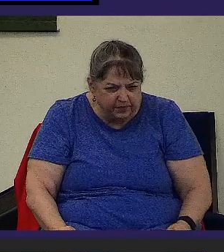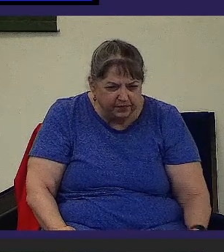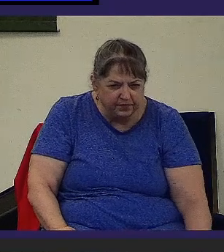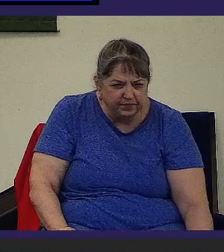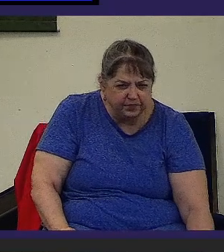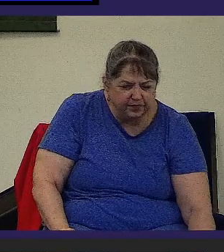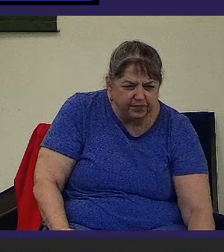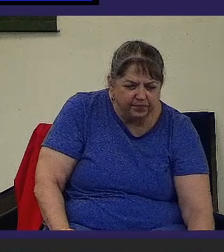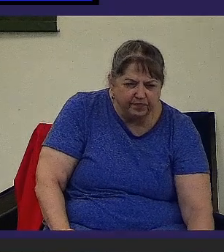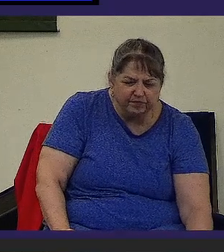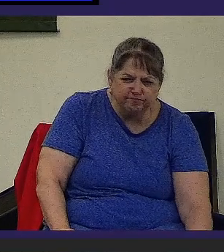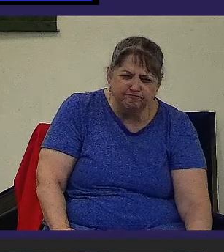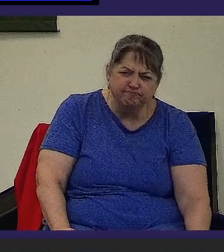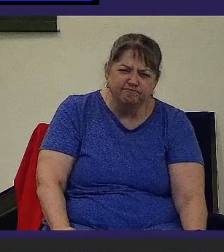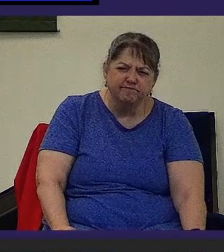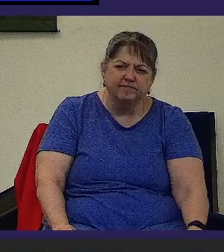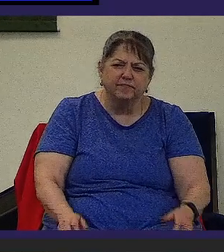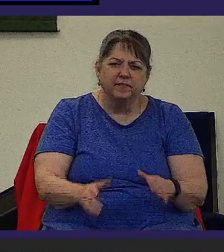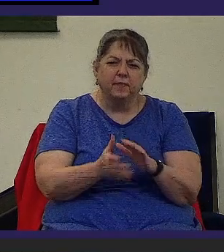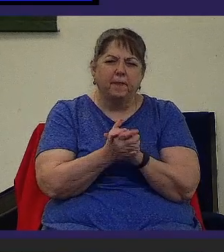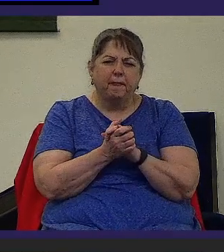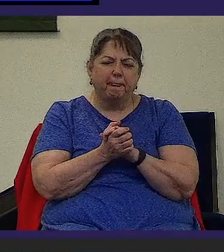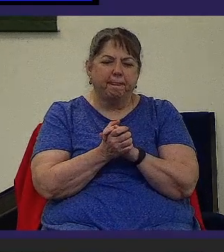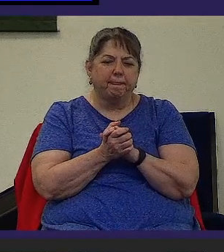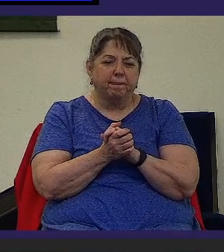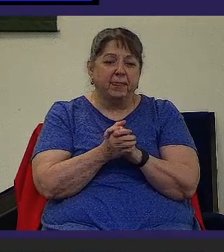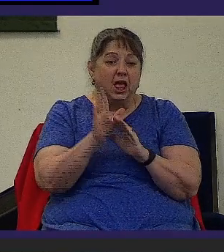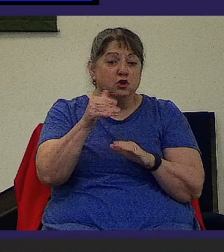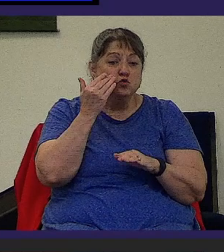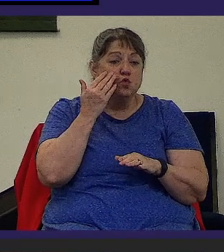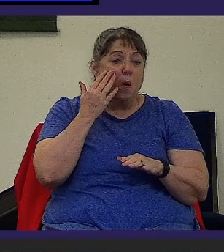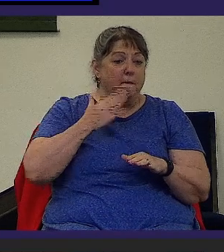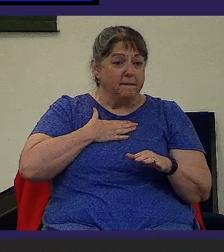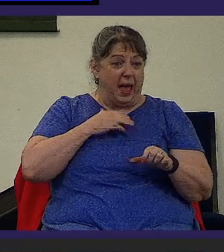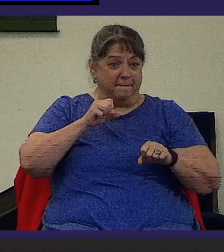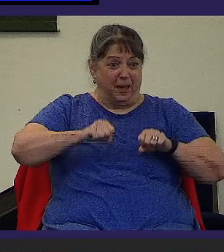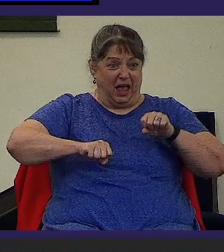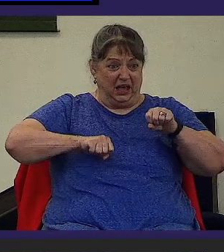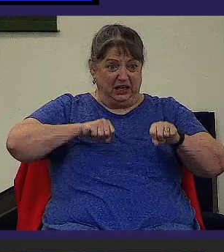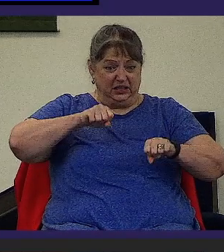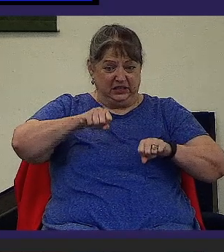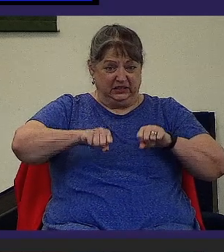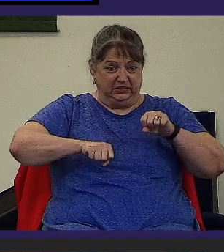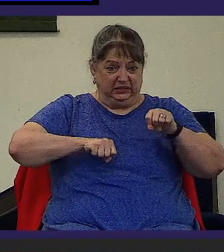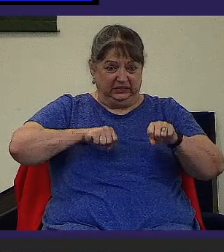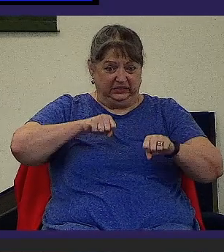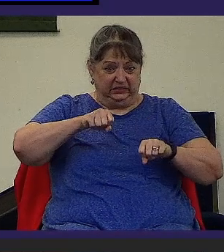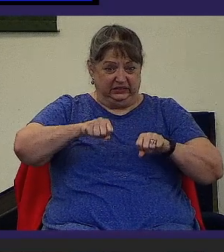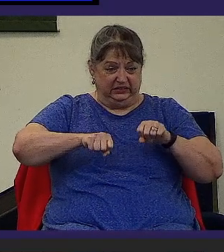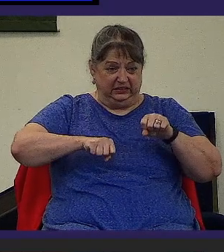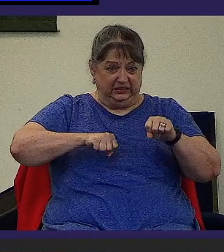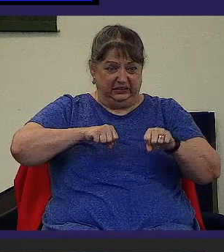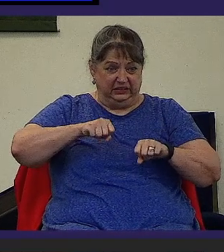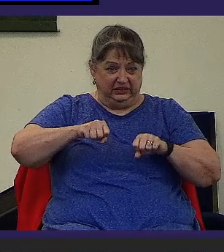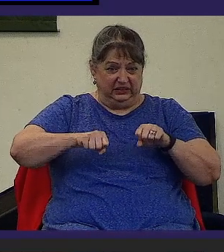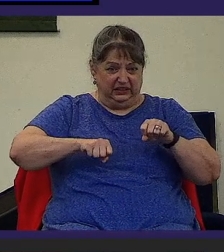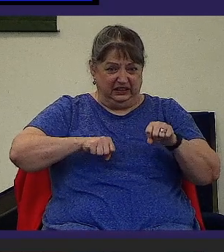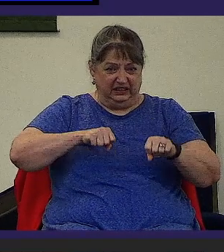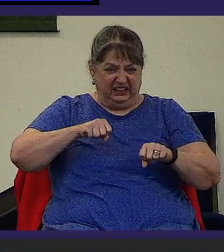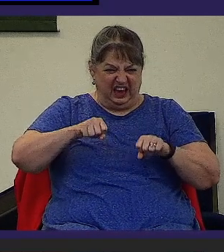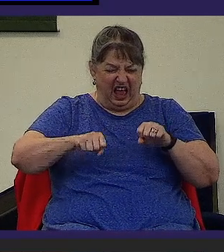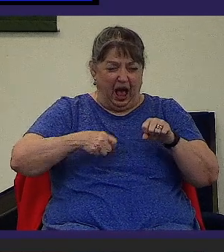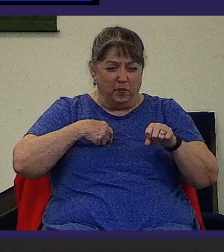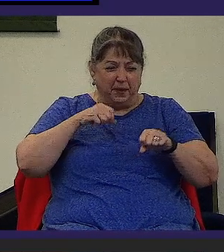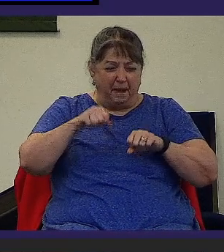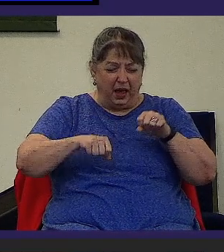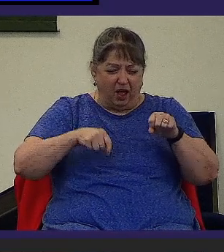i noticed as i drove the bike around the first time and and some of them didn't make it they were headed